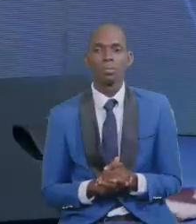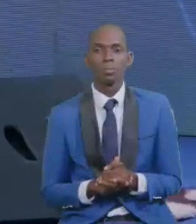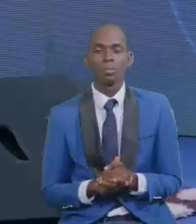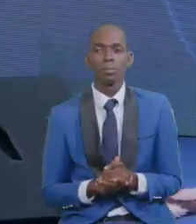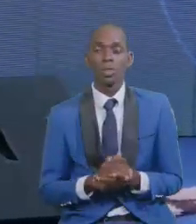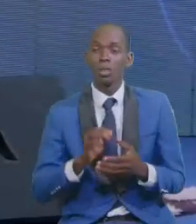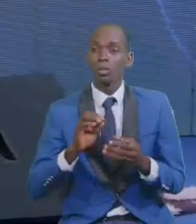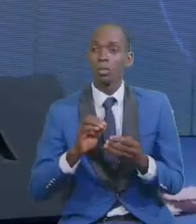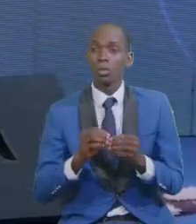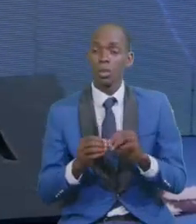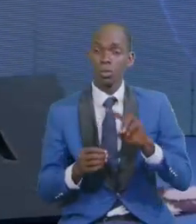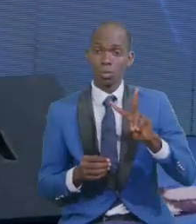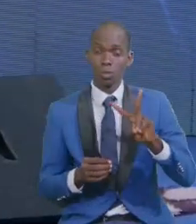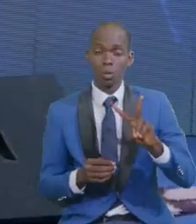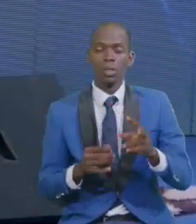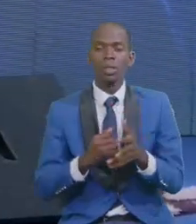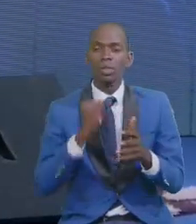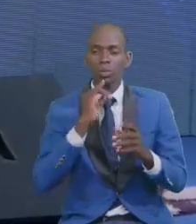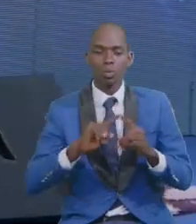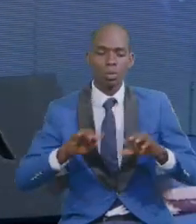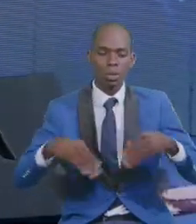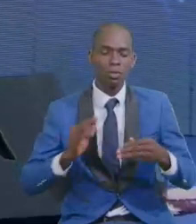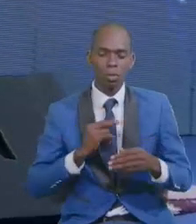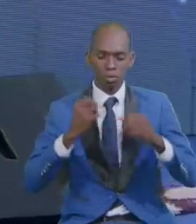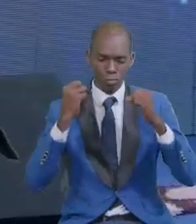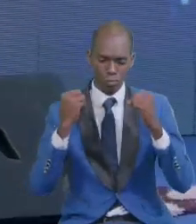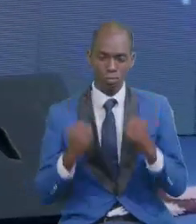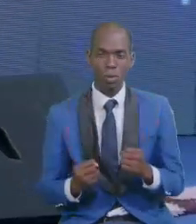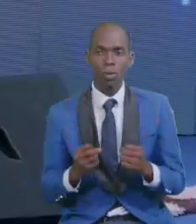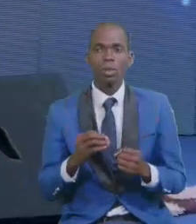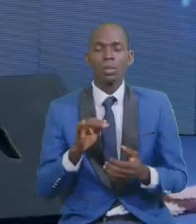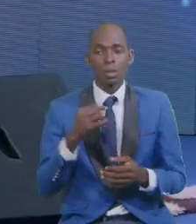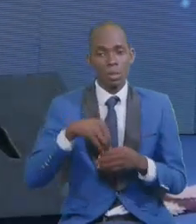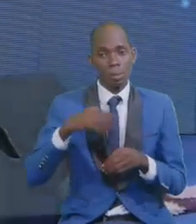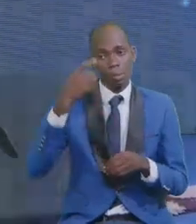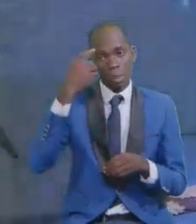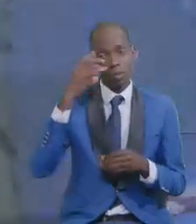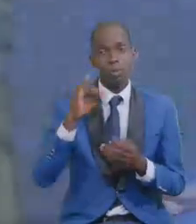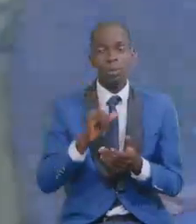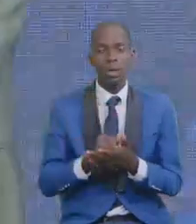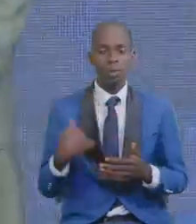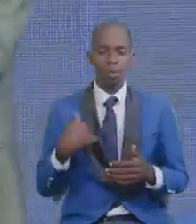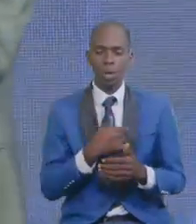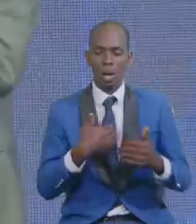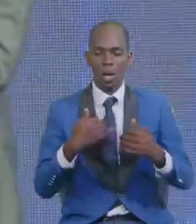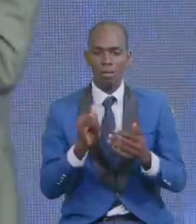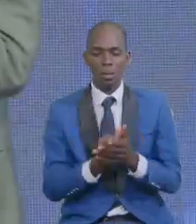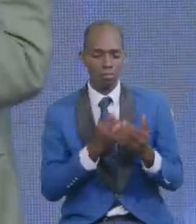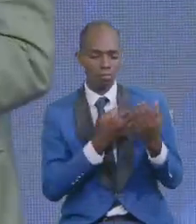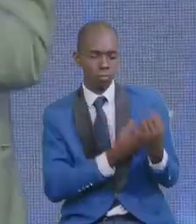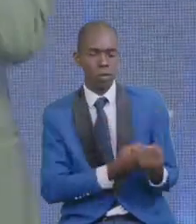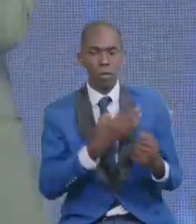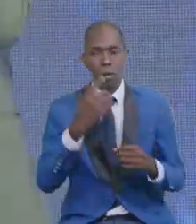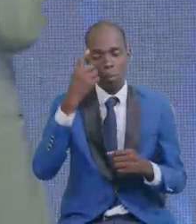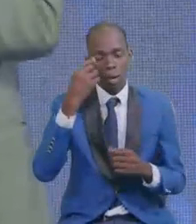Number two, it is to strengthen our mind so that we have the courage of mind and we have the ability